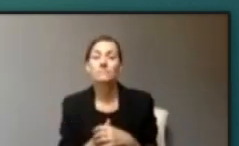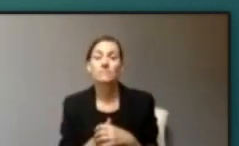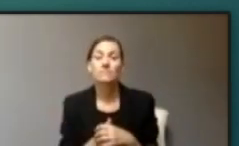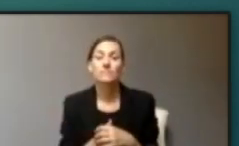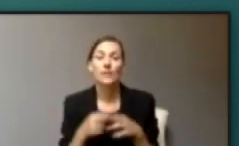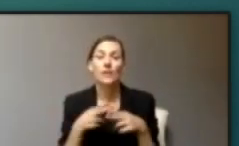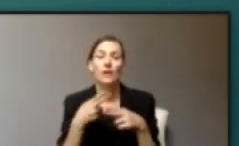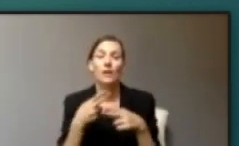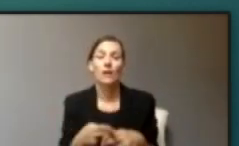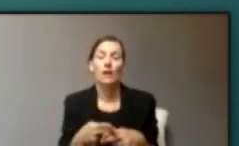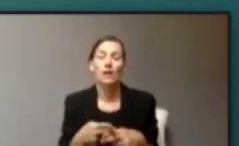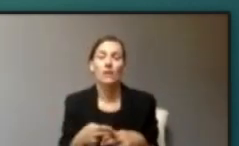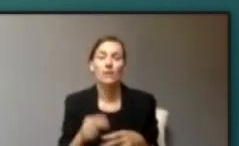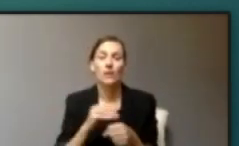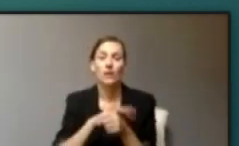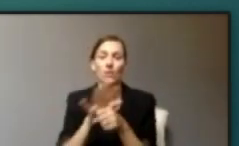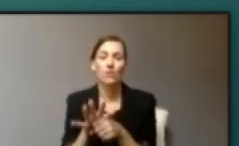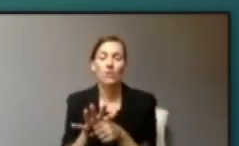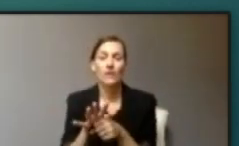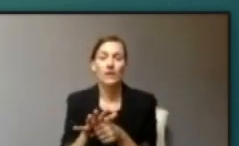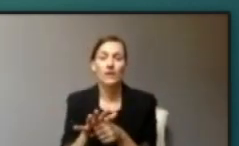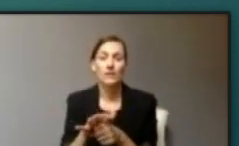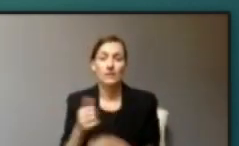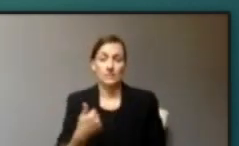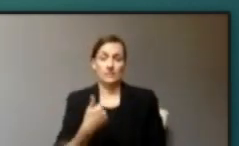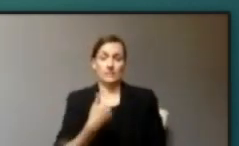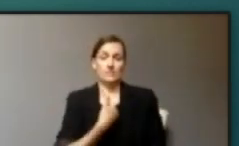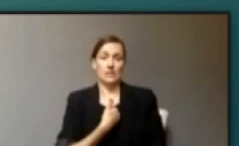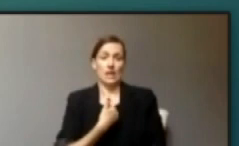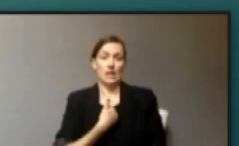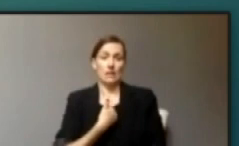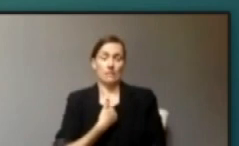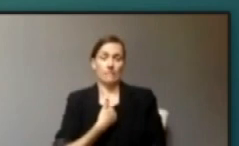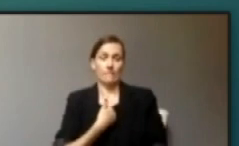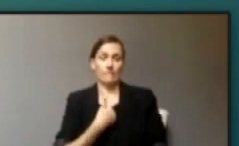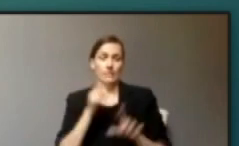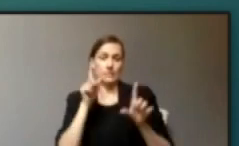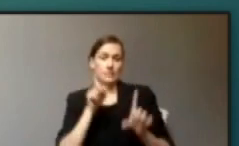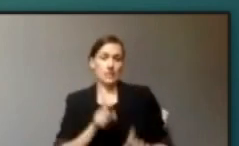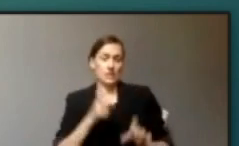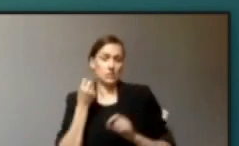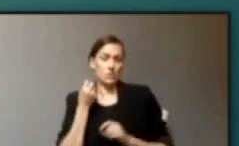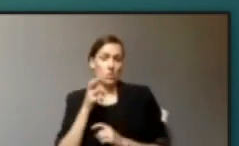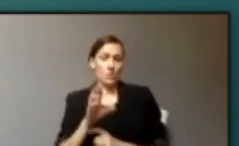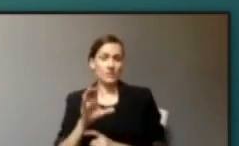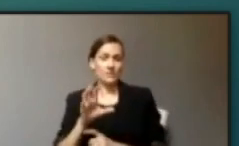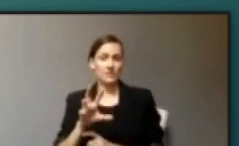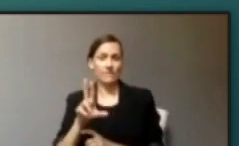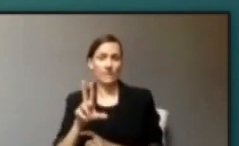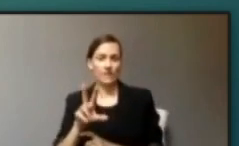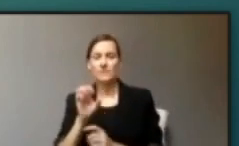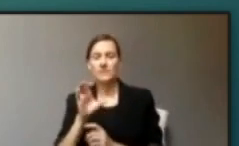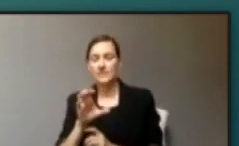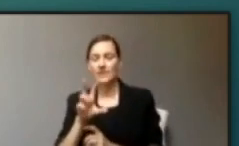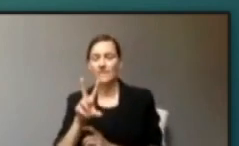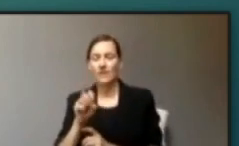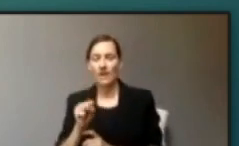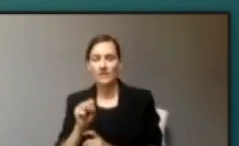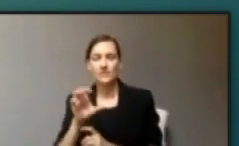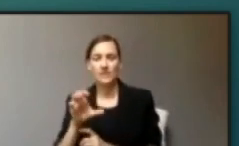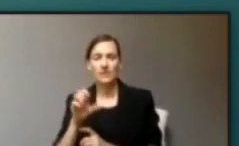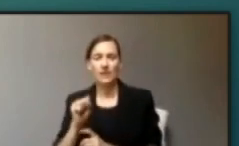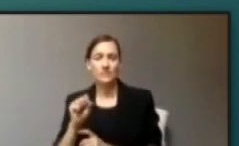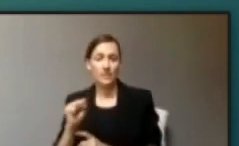the Coronavirus Self and Community Screener, or CVS-CSS. And